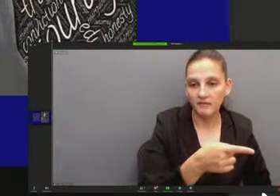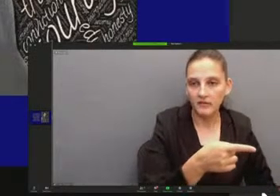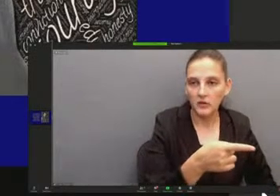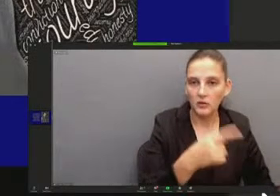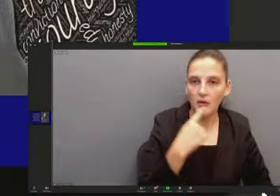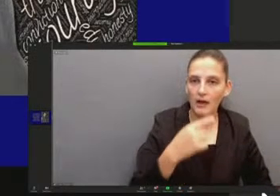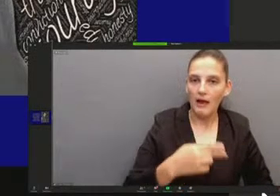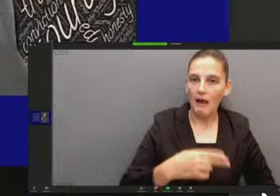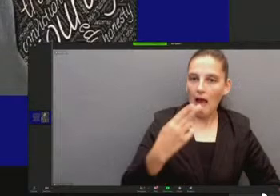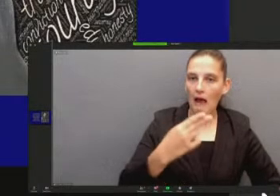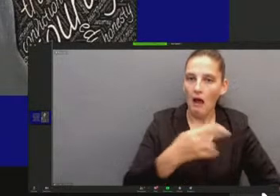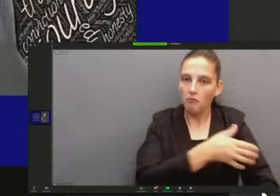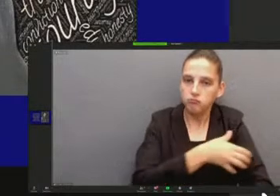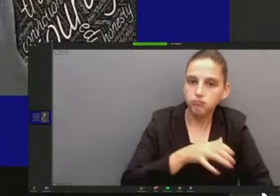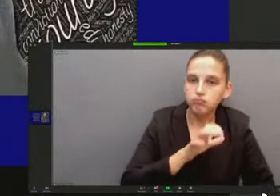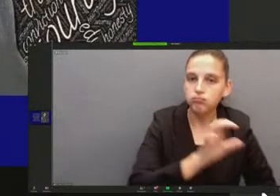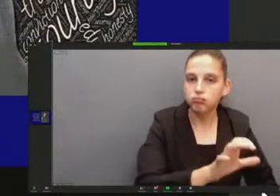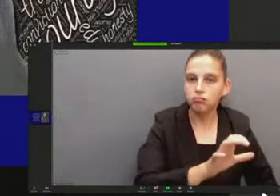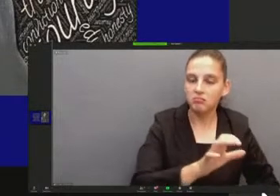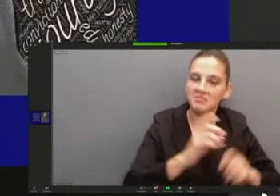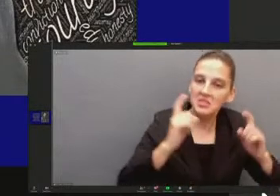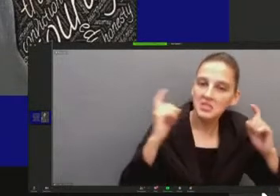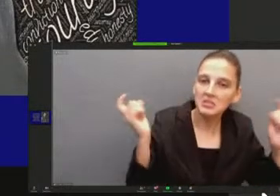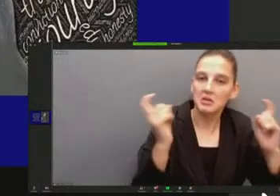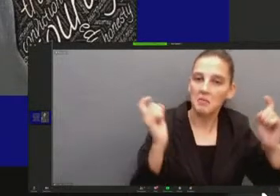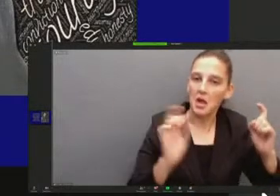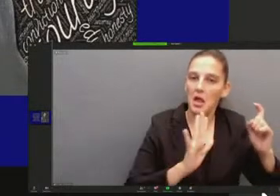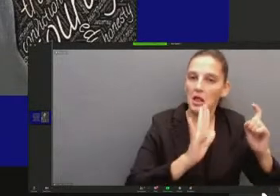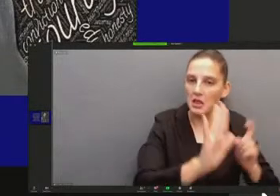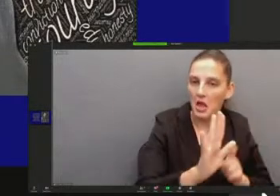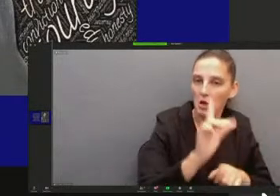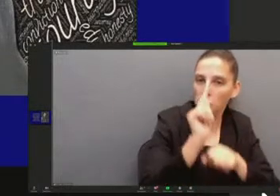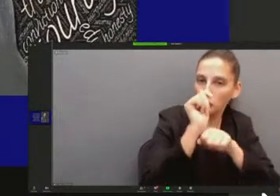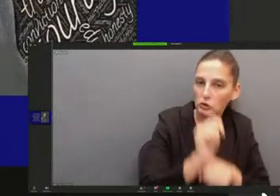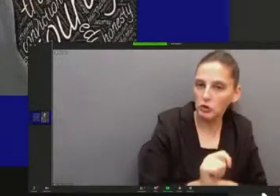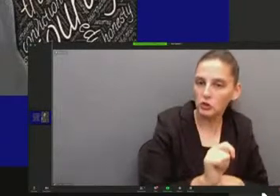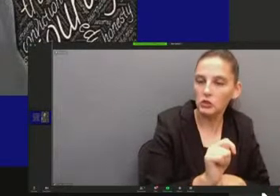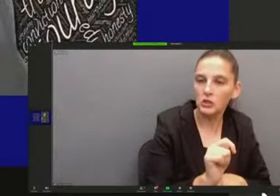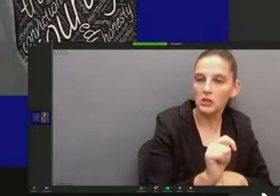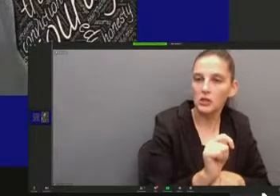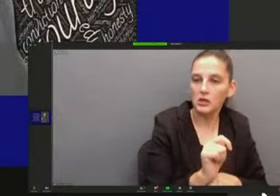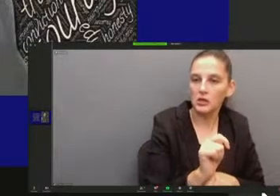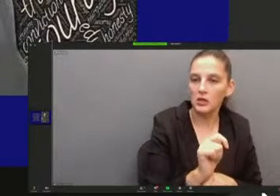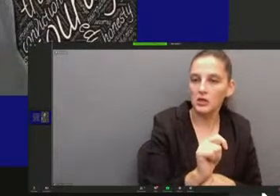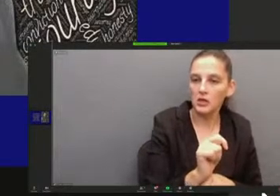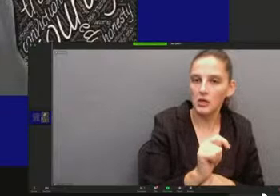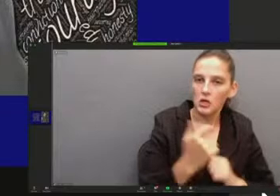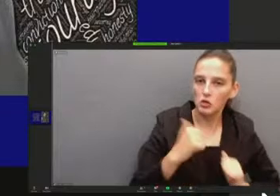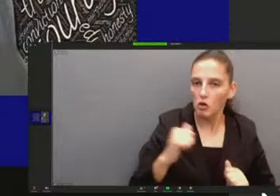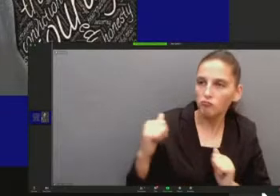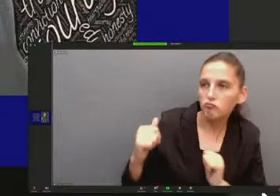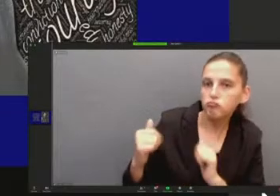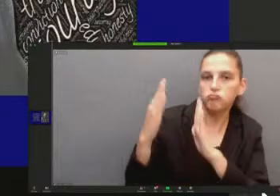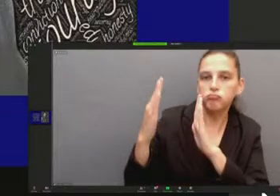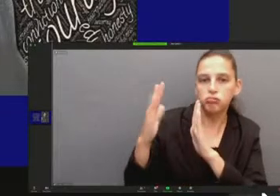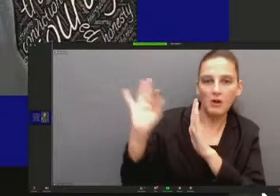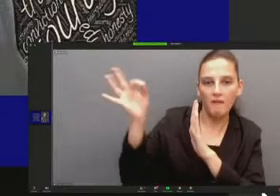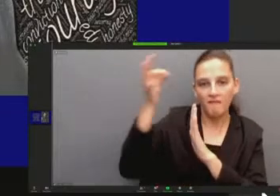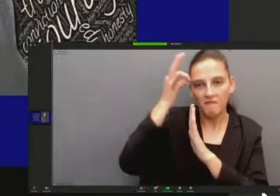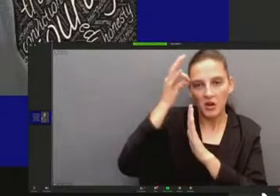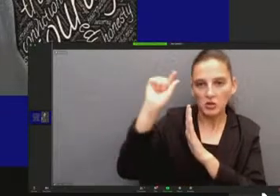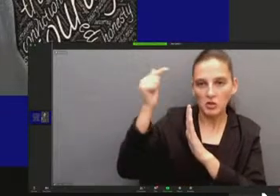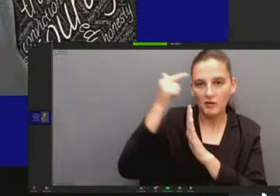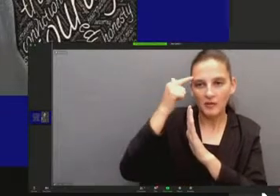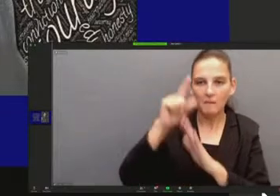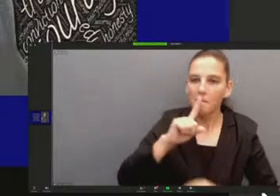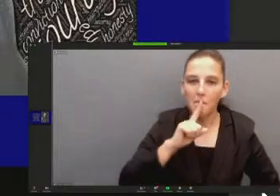empowerment and celebrating a sense of their own tradition and confronting the federal government. Actually, this shouldn't be, I shouldn't say